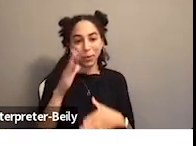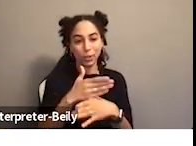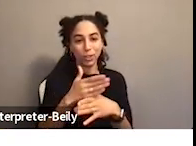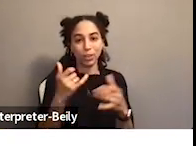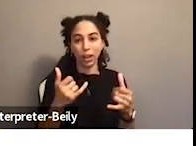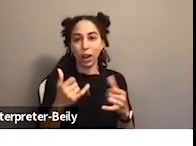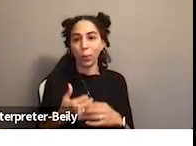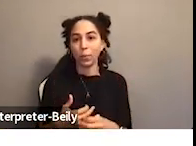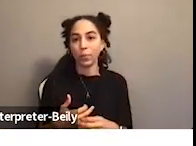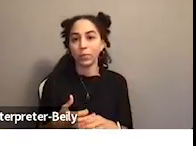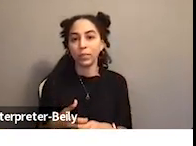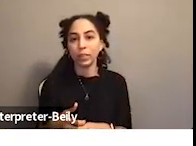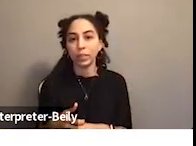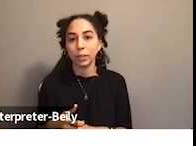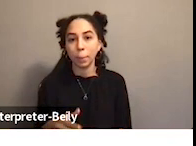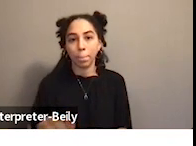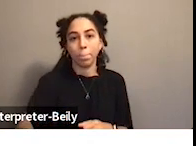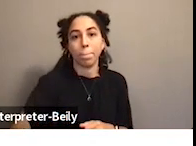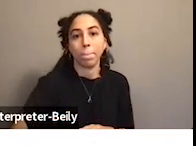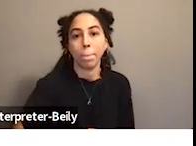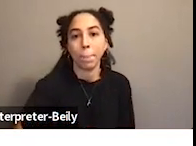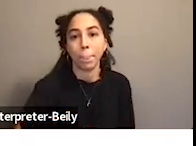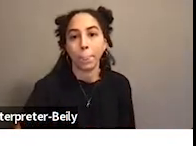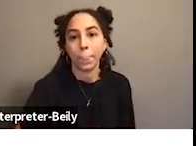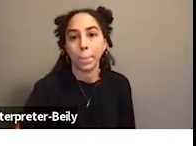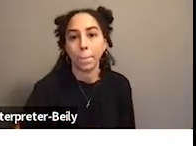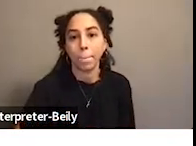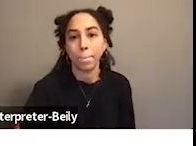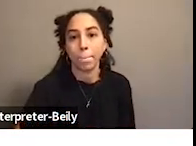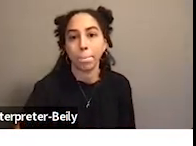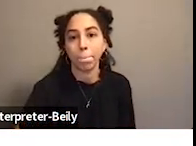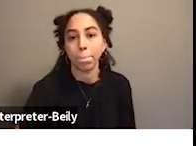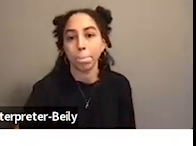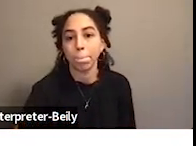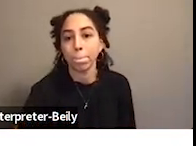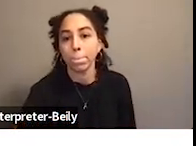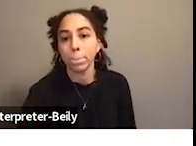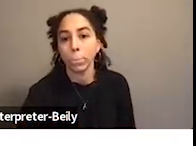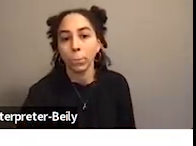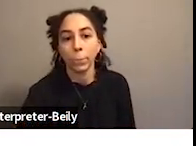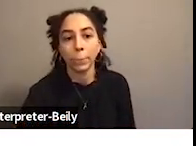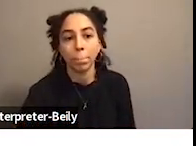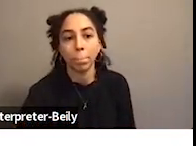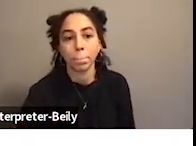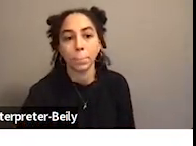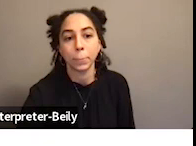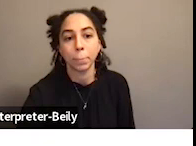now. Get it all ready to go. Thanks for having me, you guys.